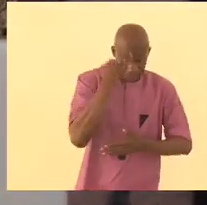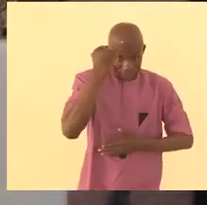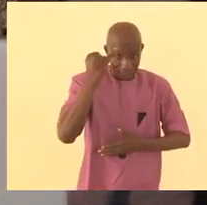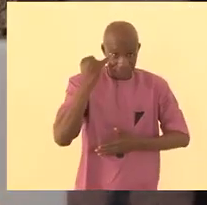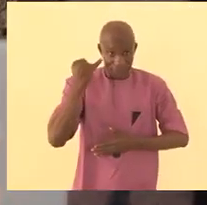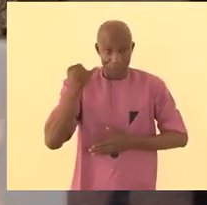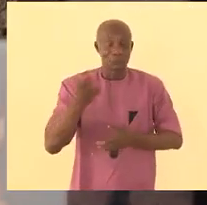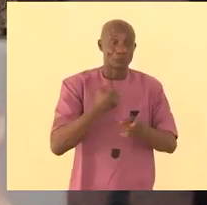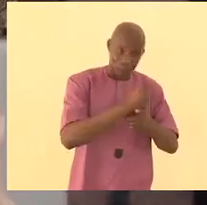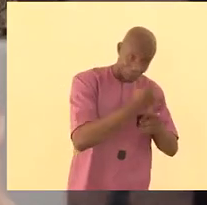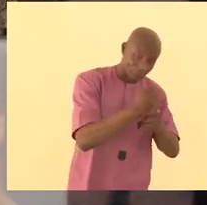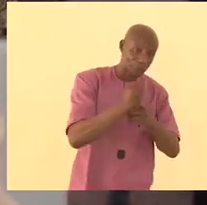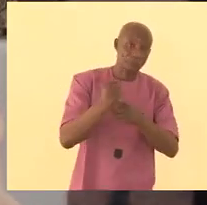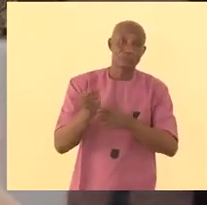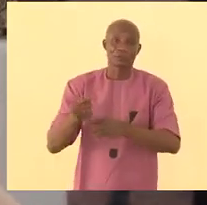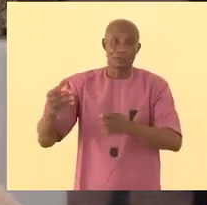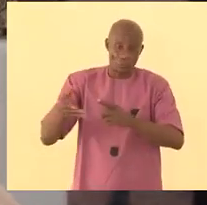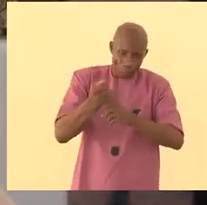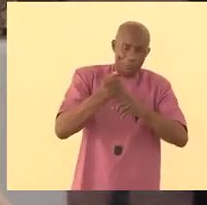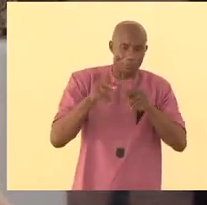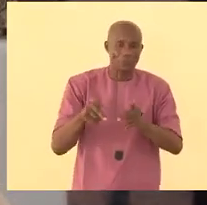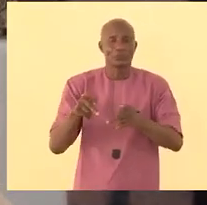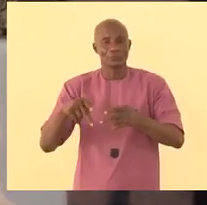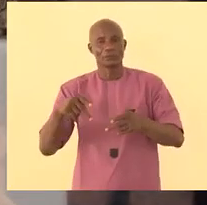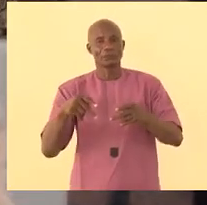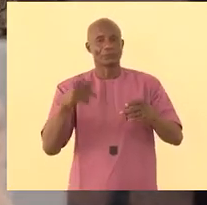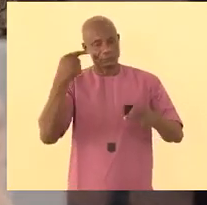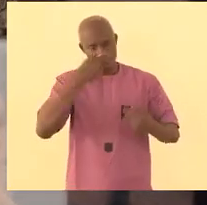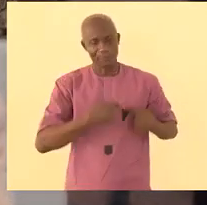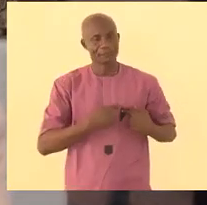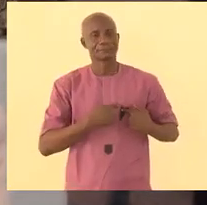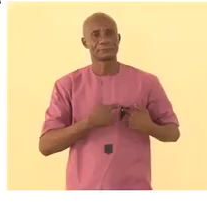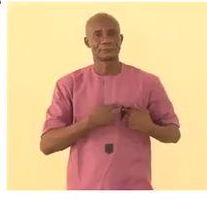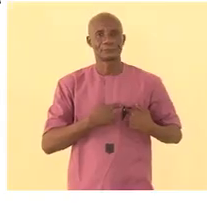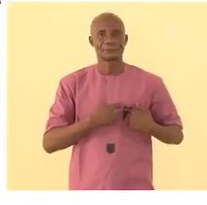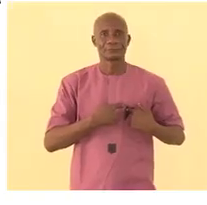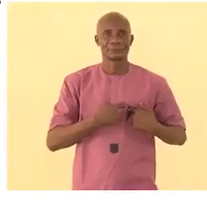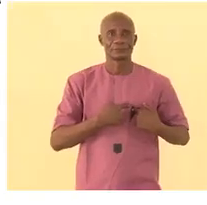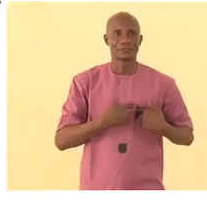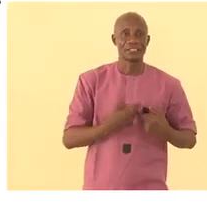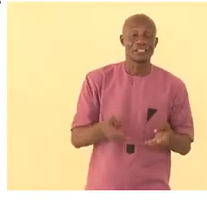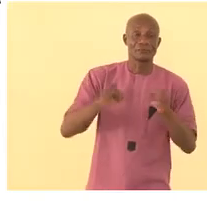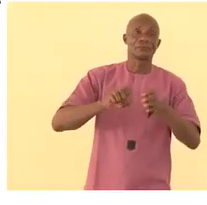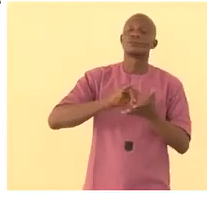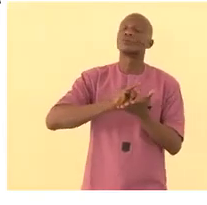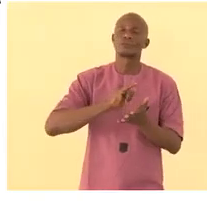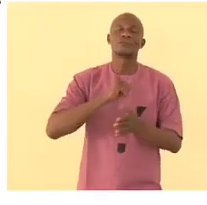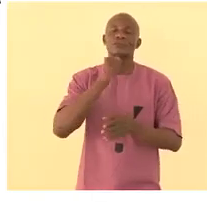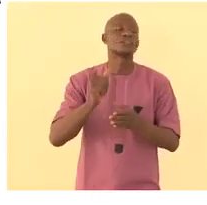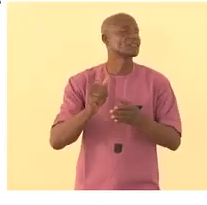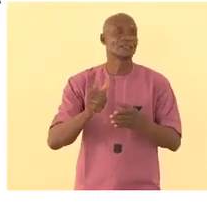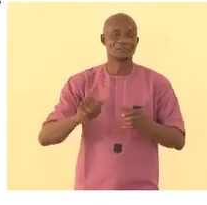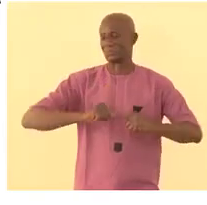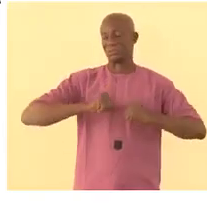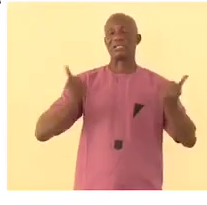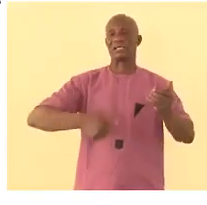the world, and they were taking a firm hold on people's minds, including atheism, the denial